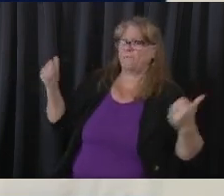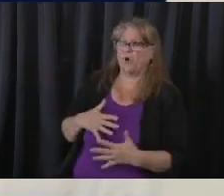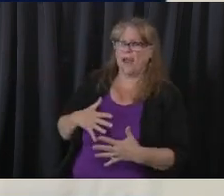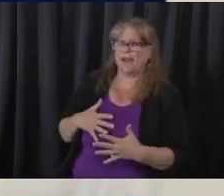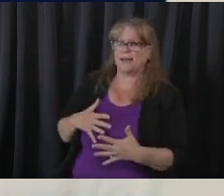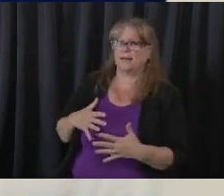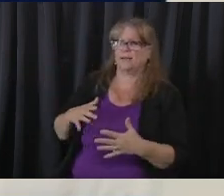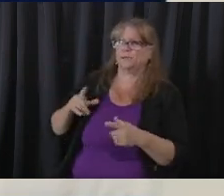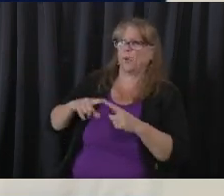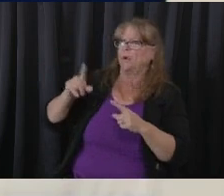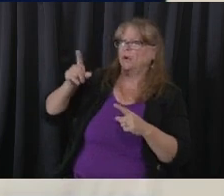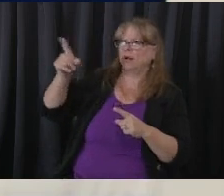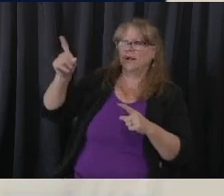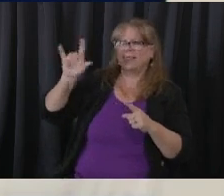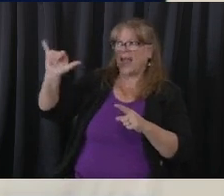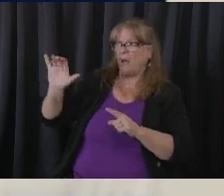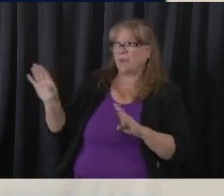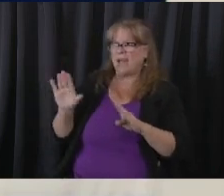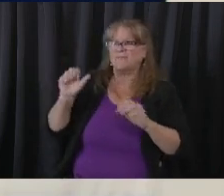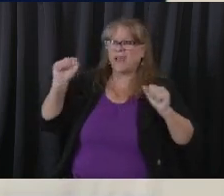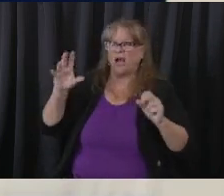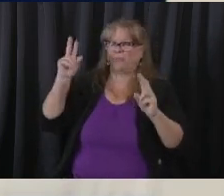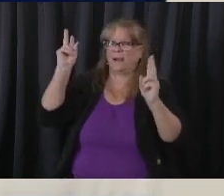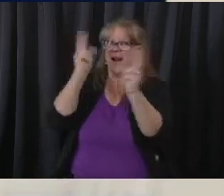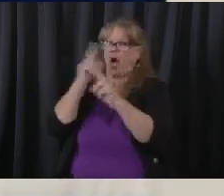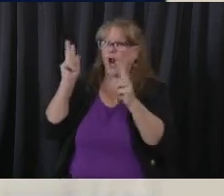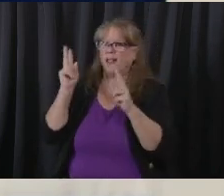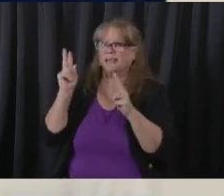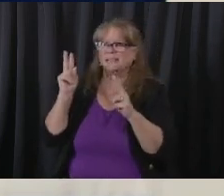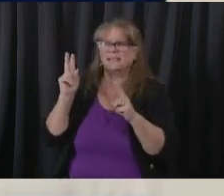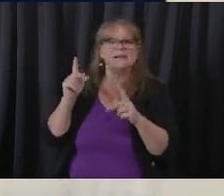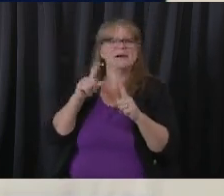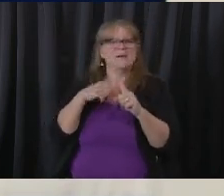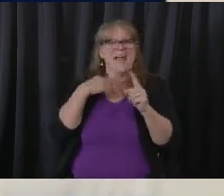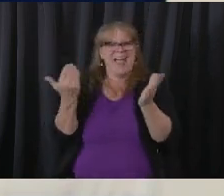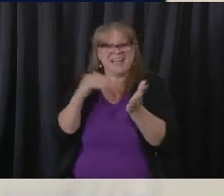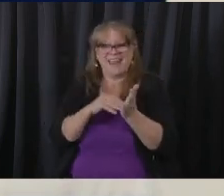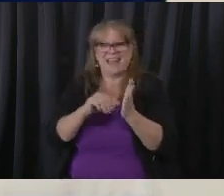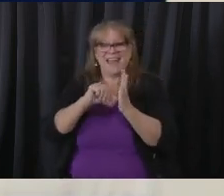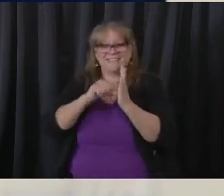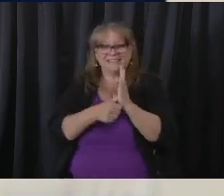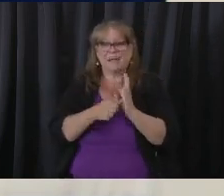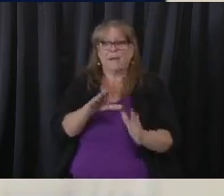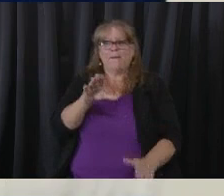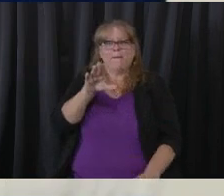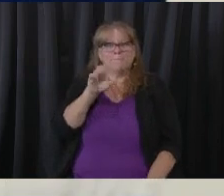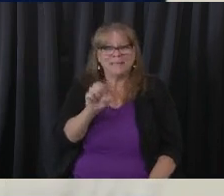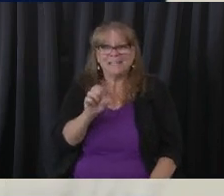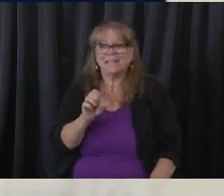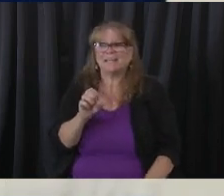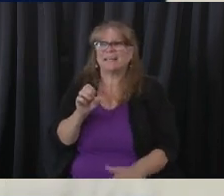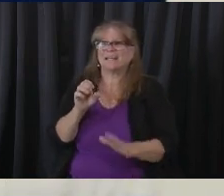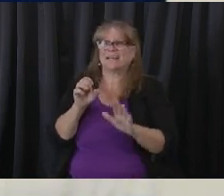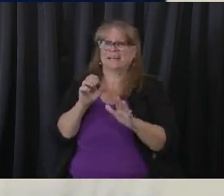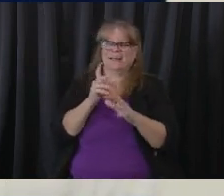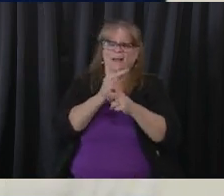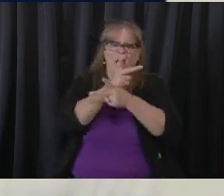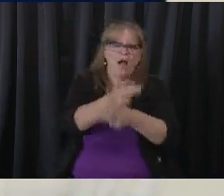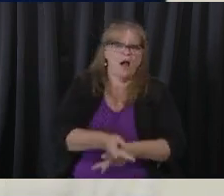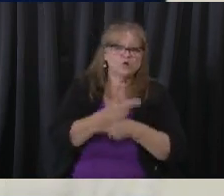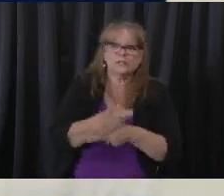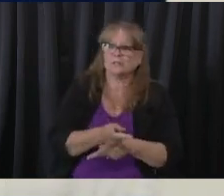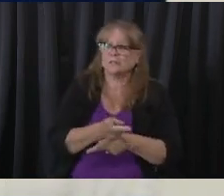fearful, be cautious and careful, and let's get on with our lives. And that's exactly what we're doing. We're at work,